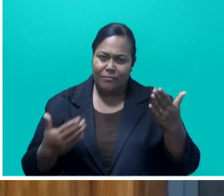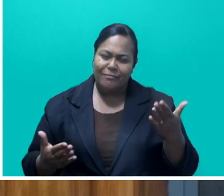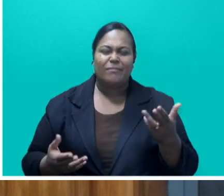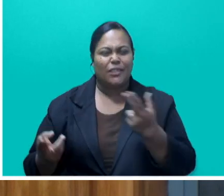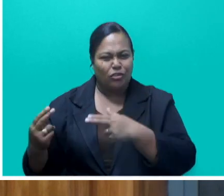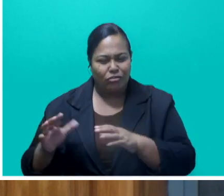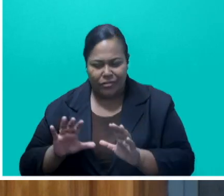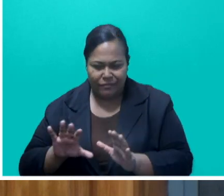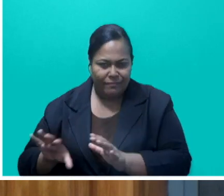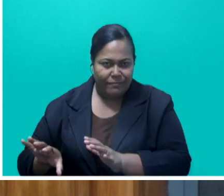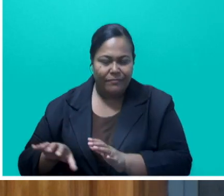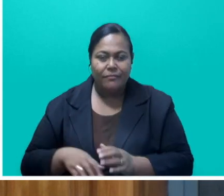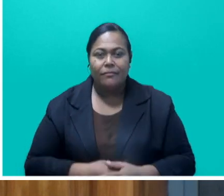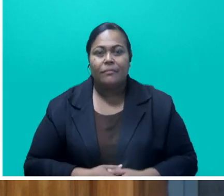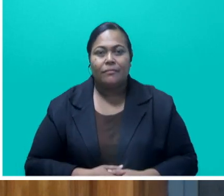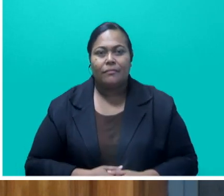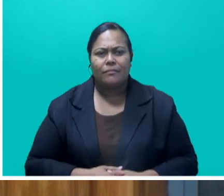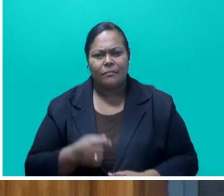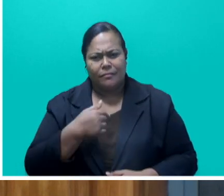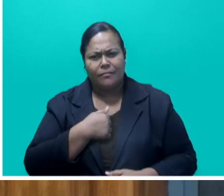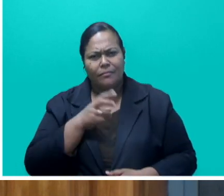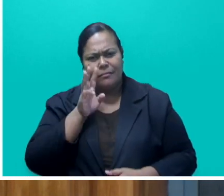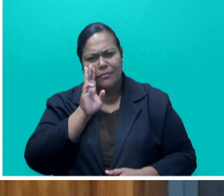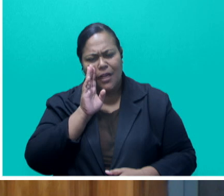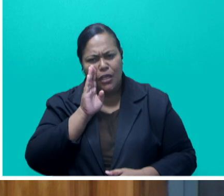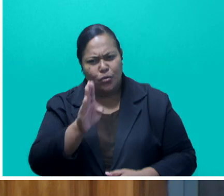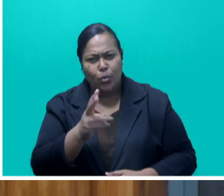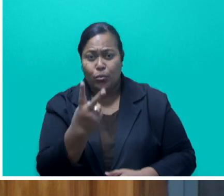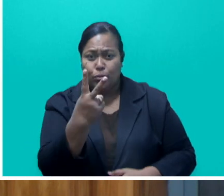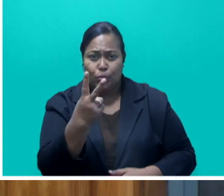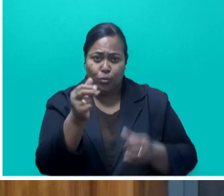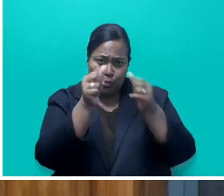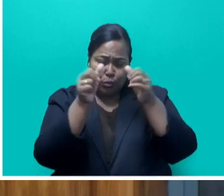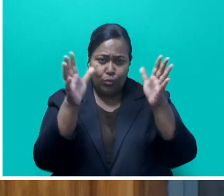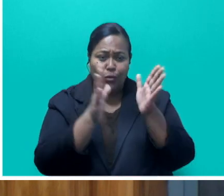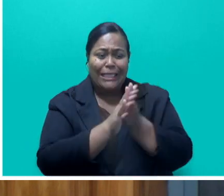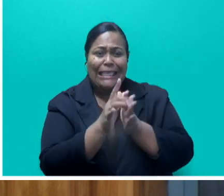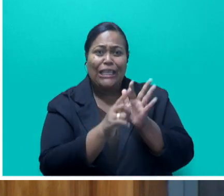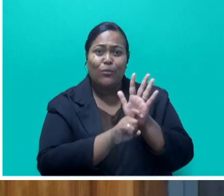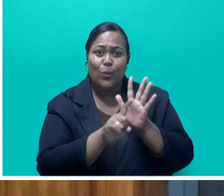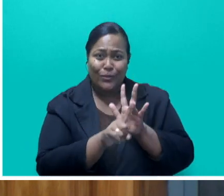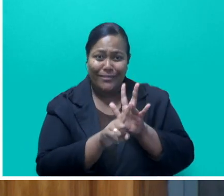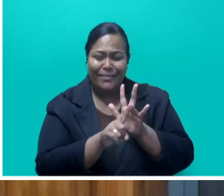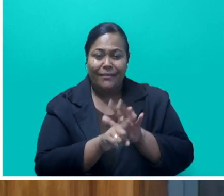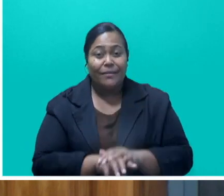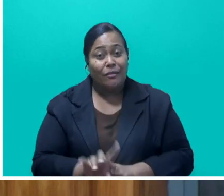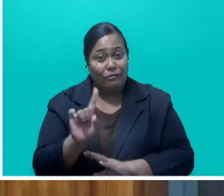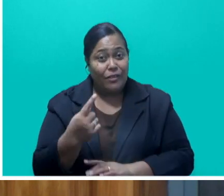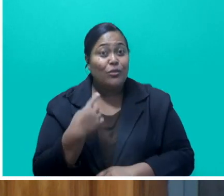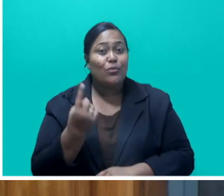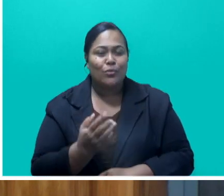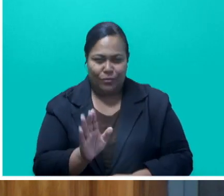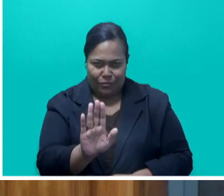Mr. Speaker, sir, I saw two heroes emerge from this whole episode. The first is your good self,